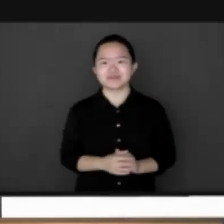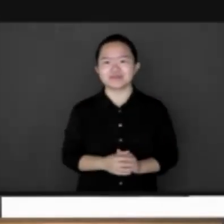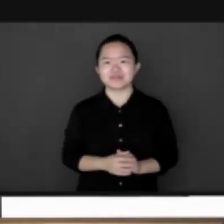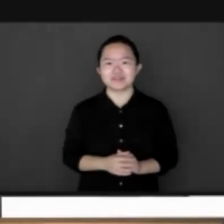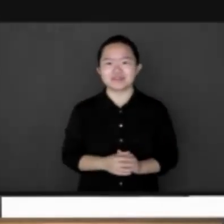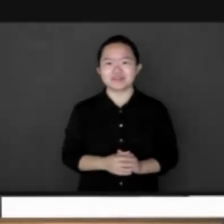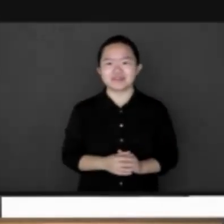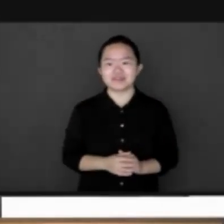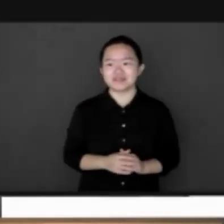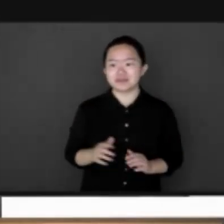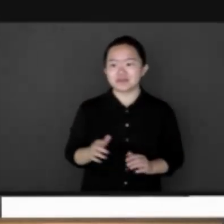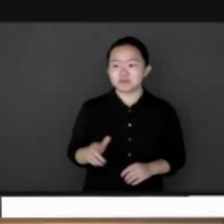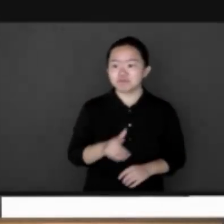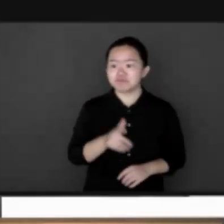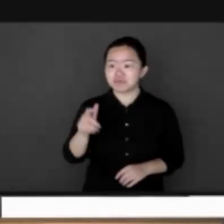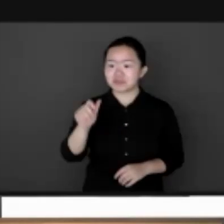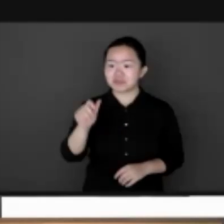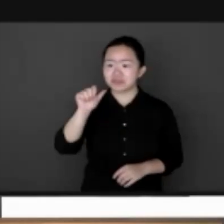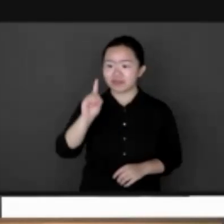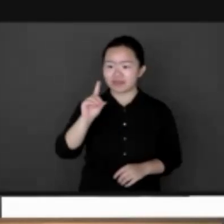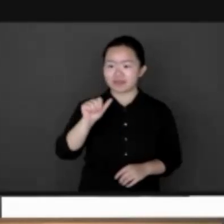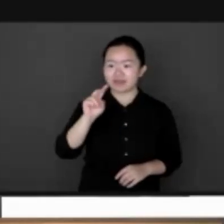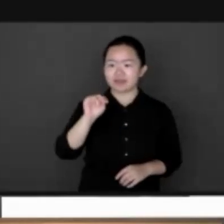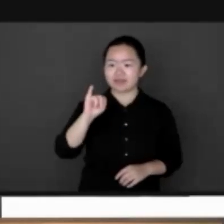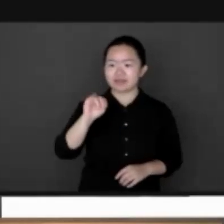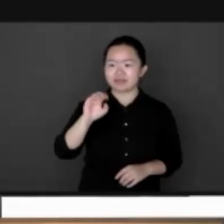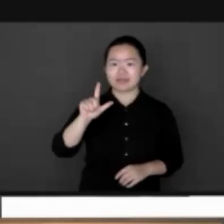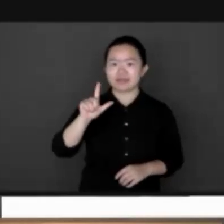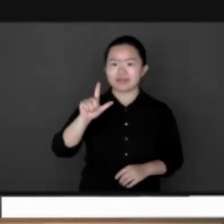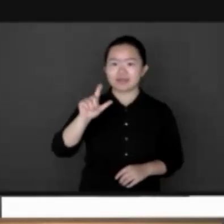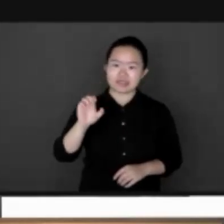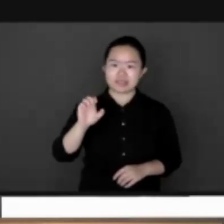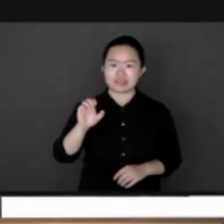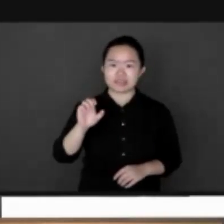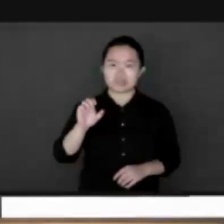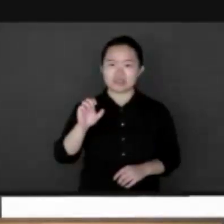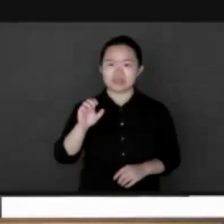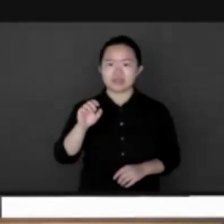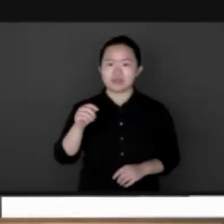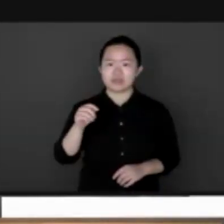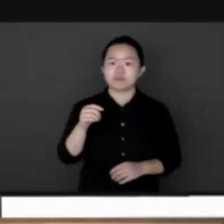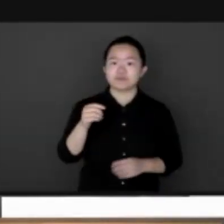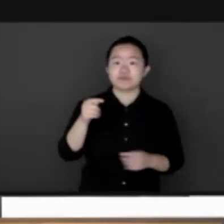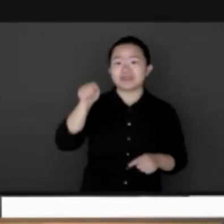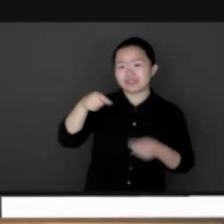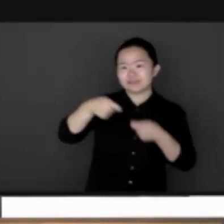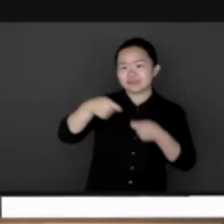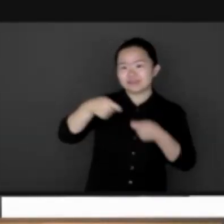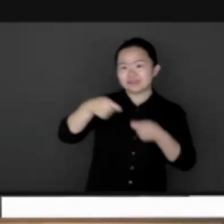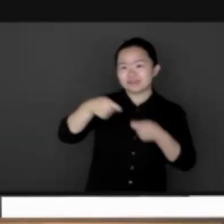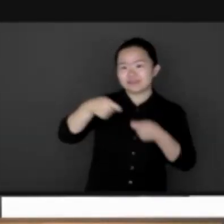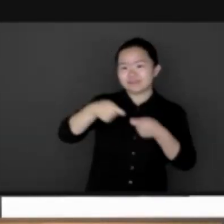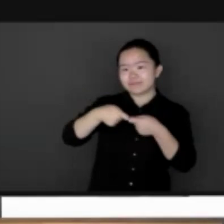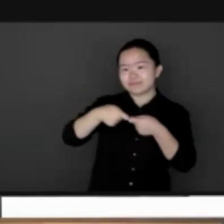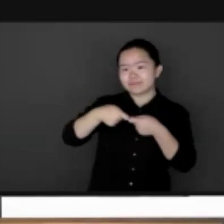will share that with you afterwards, so you can have access to all the interesting open source features that he was